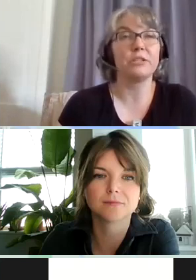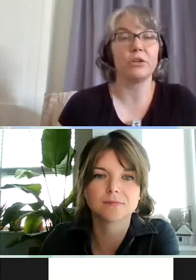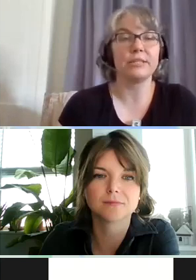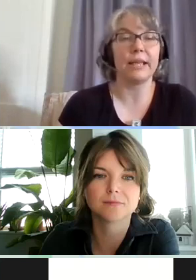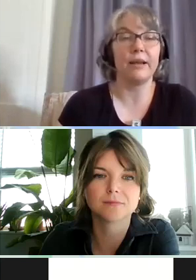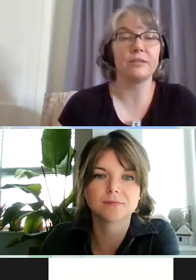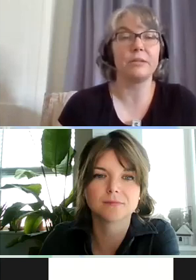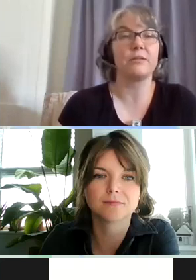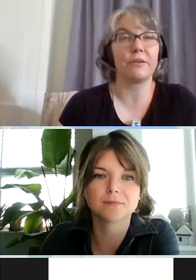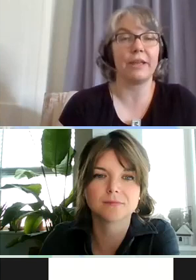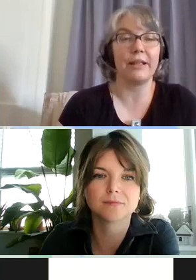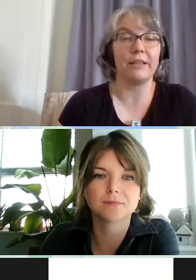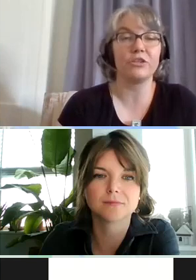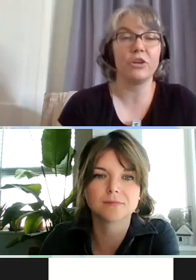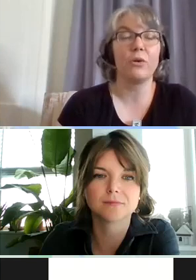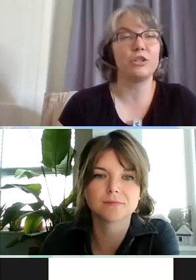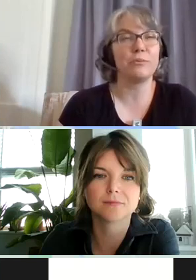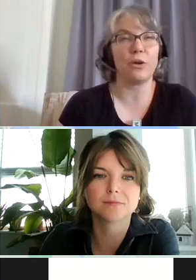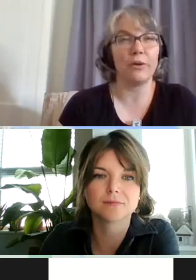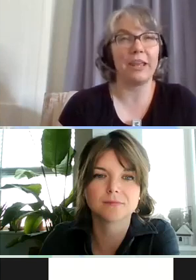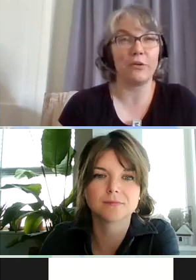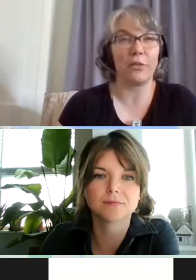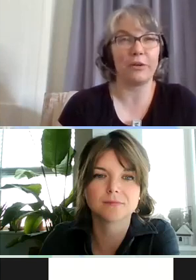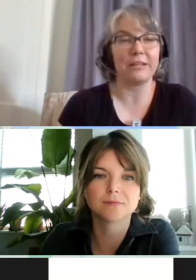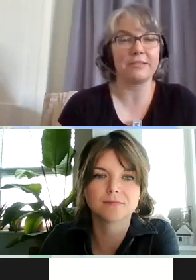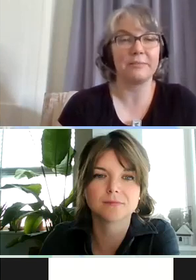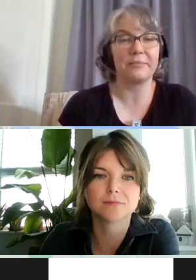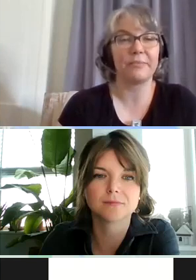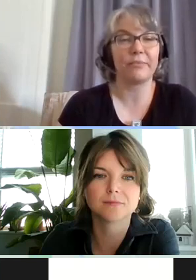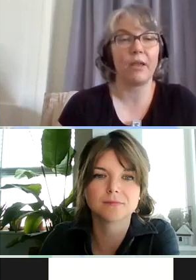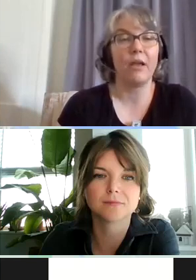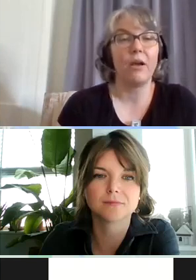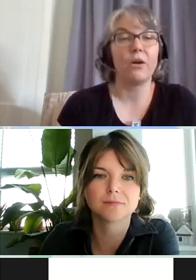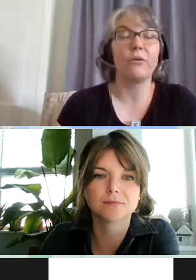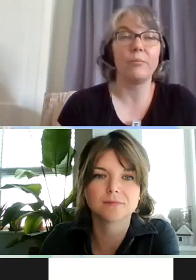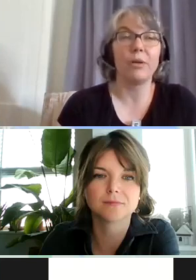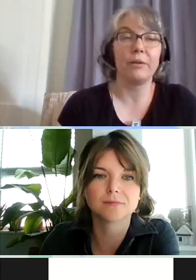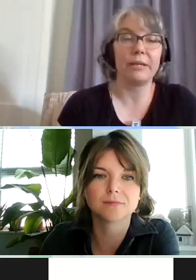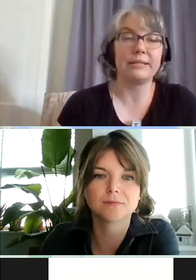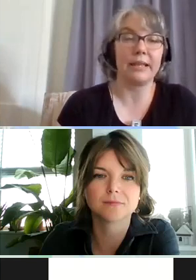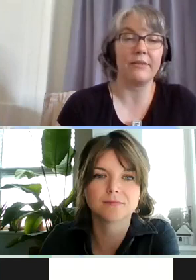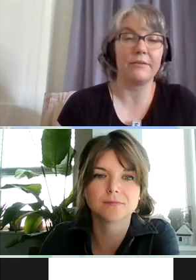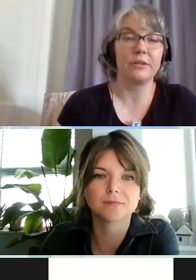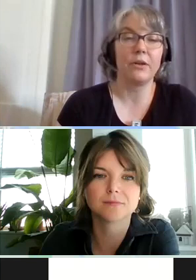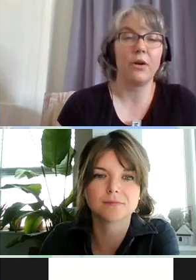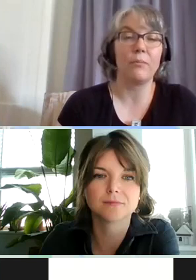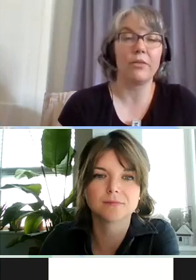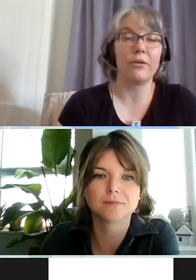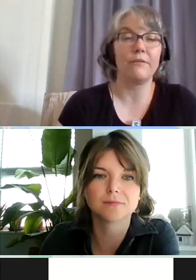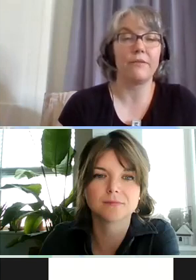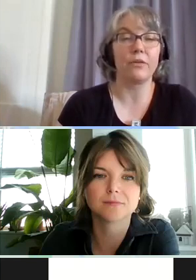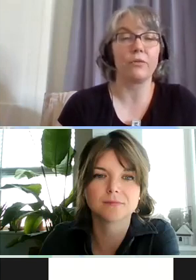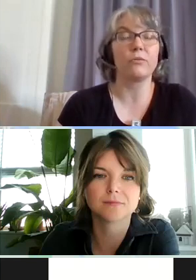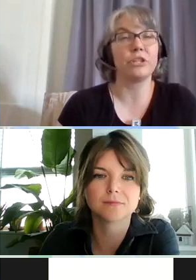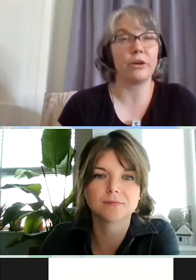French until her second husband taught her English when she was already in her 30s. Her grandmother had been enslaved. Her mother